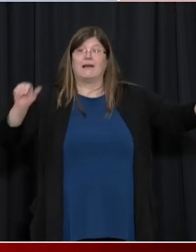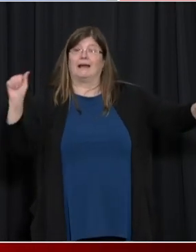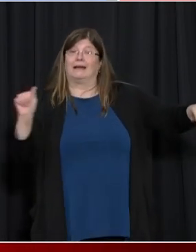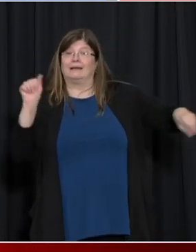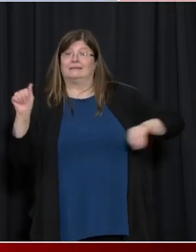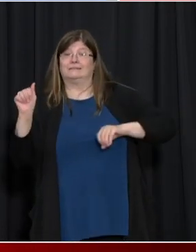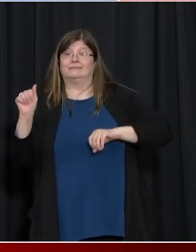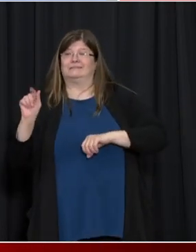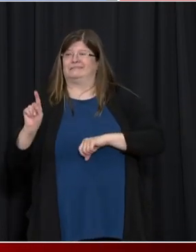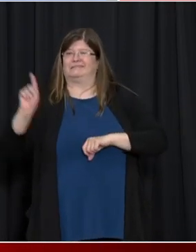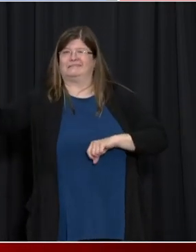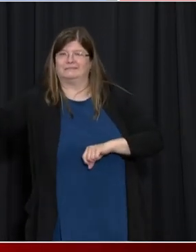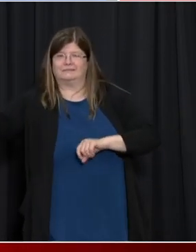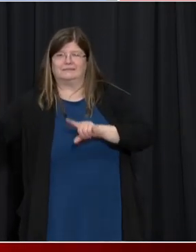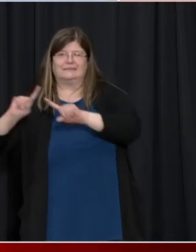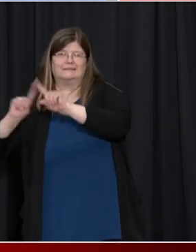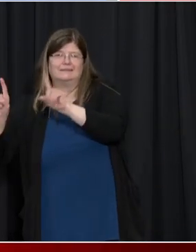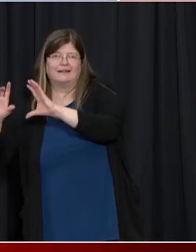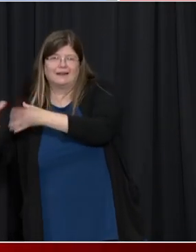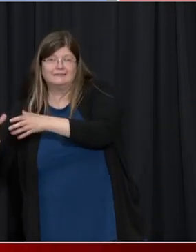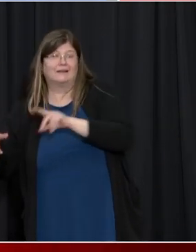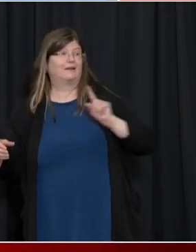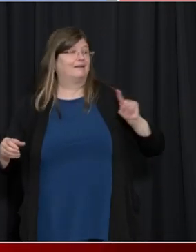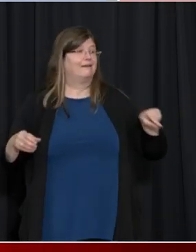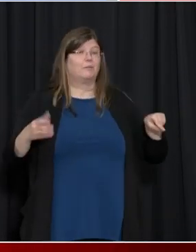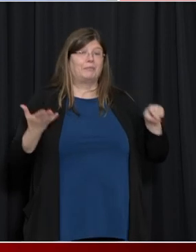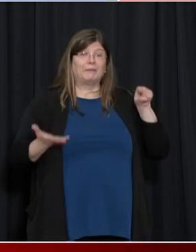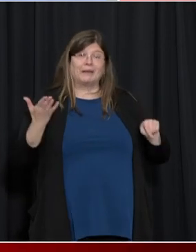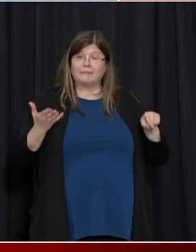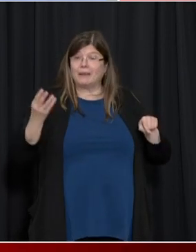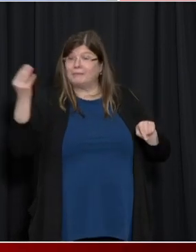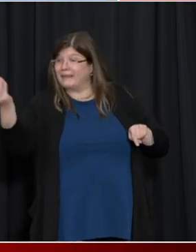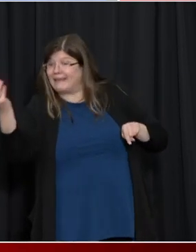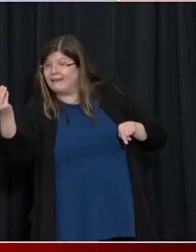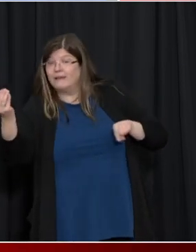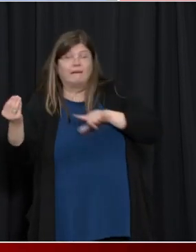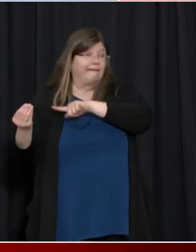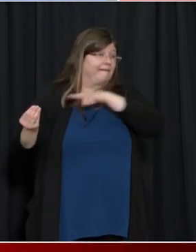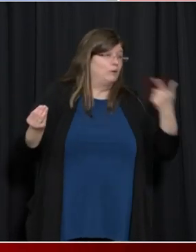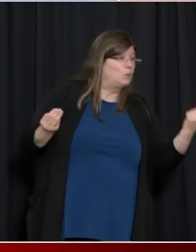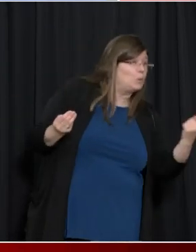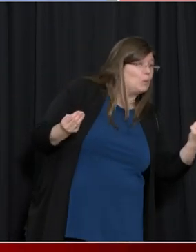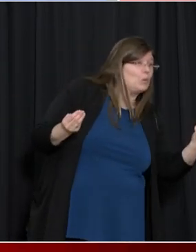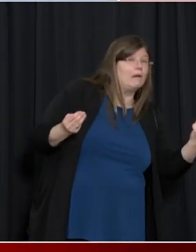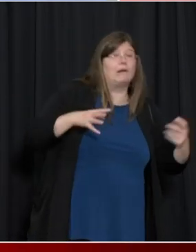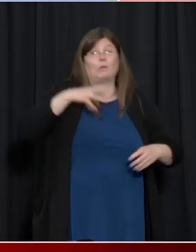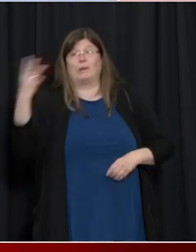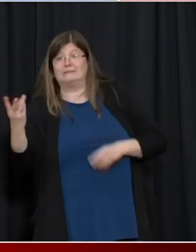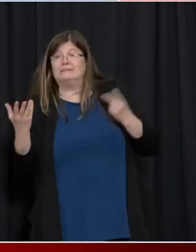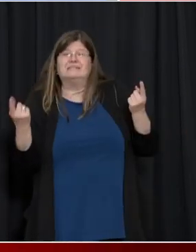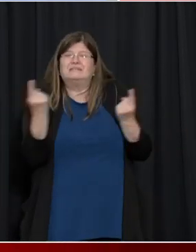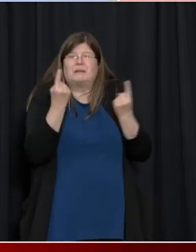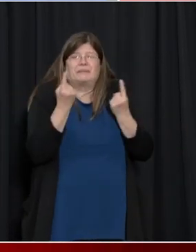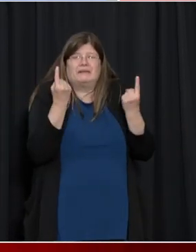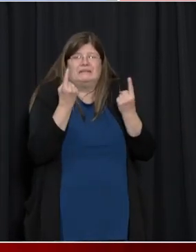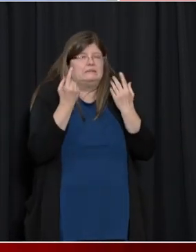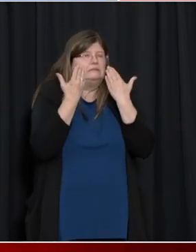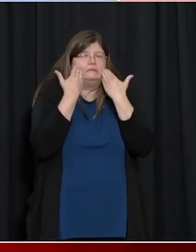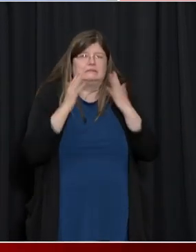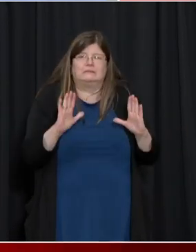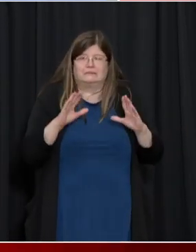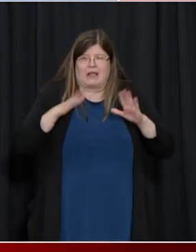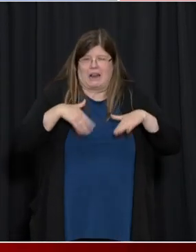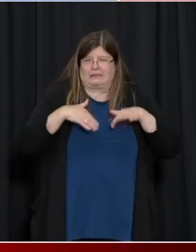are the types of things that our educational or our local education agencies or LEAs are